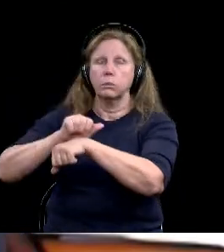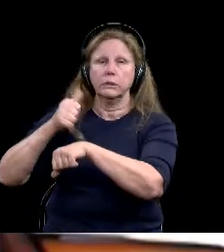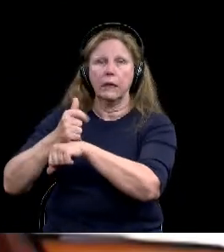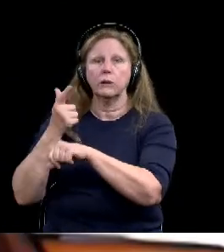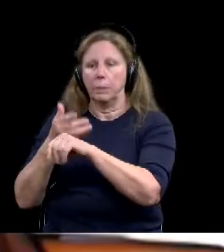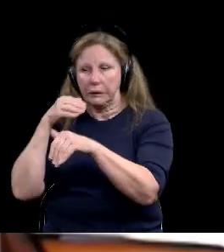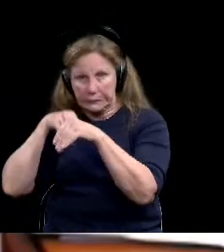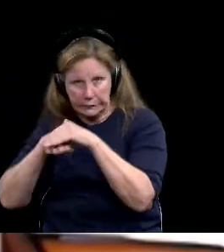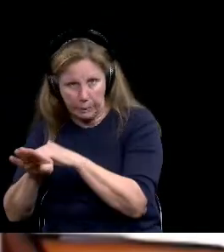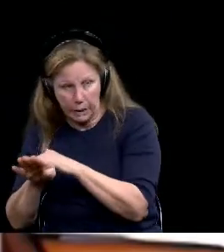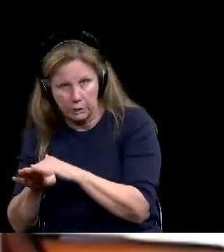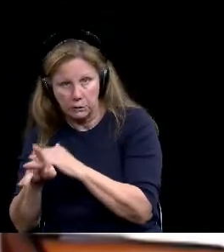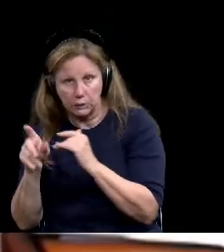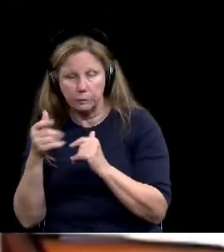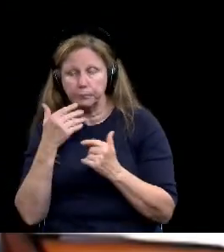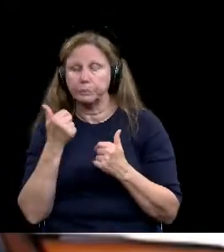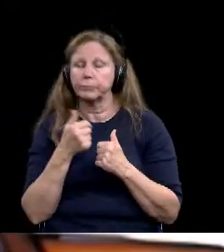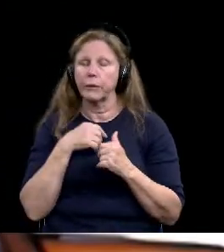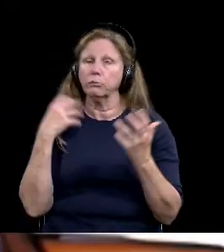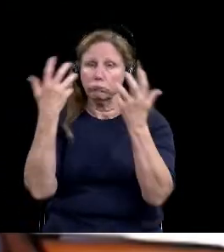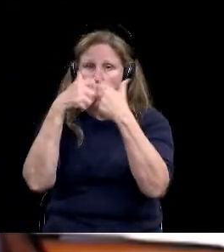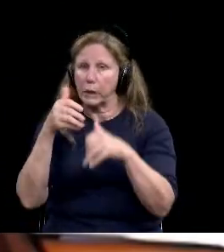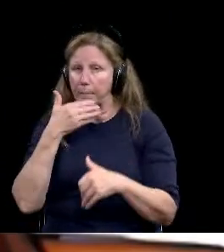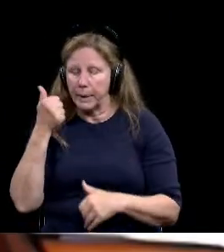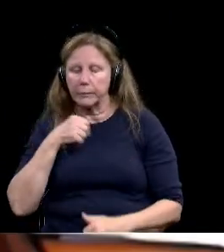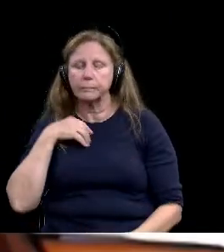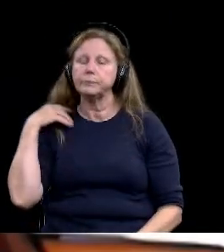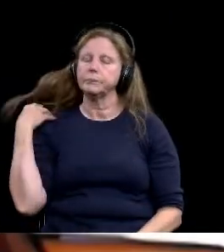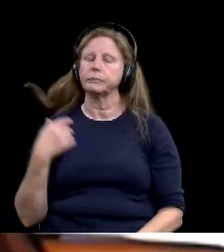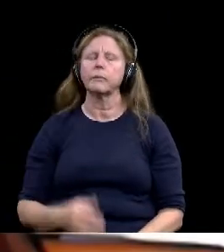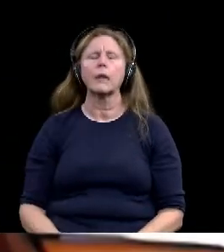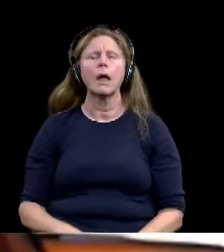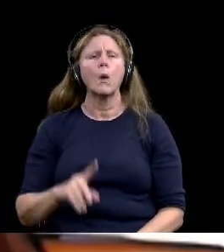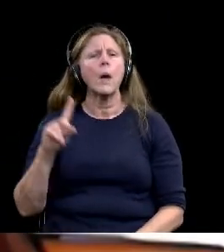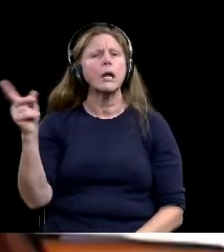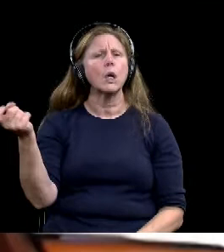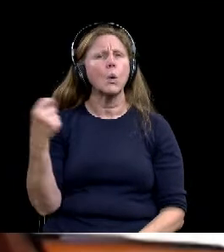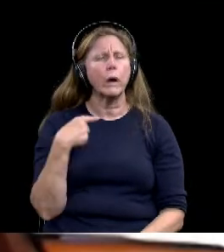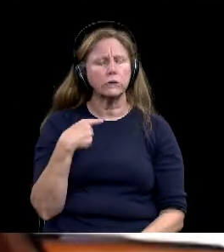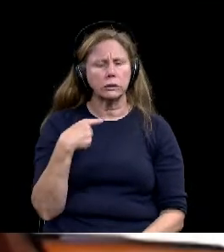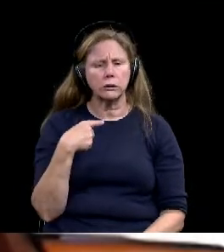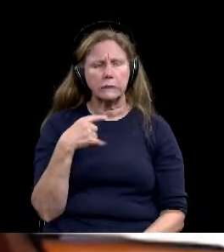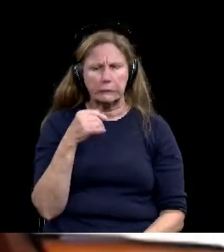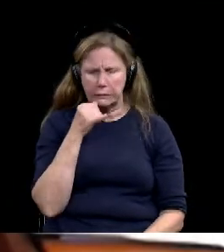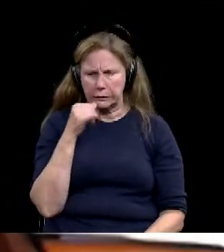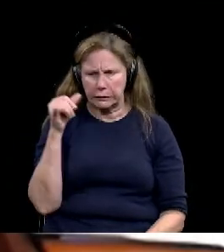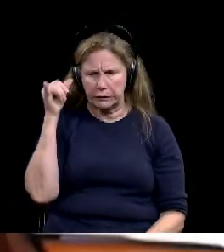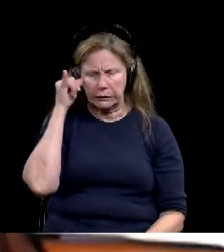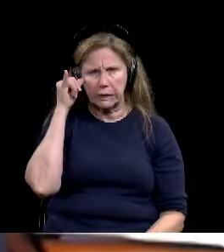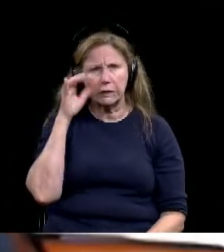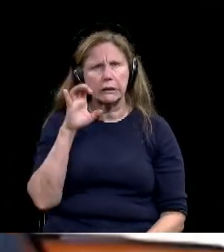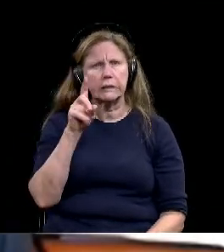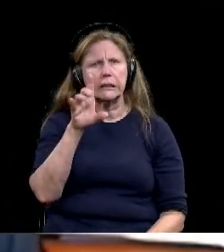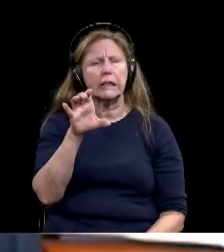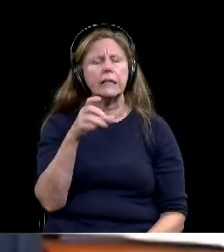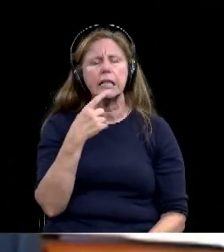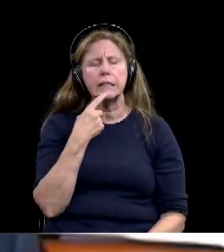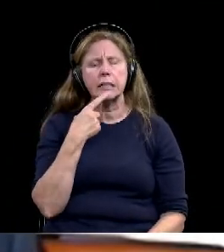CDC updated some guidelines around what can vaccinated individuals do